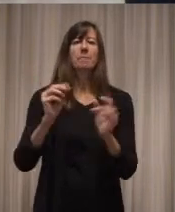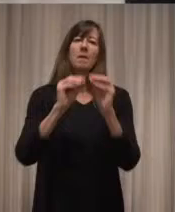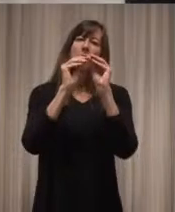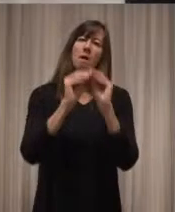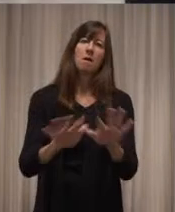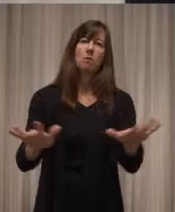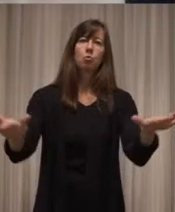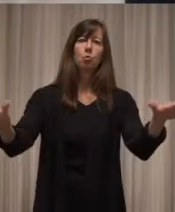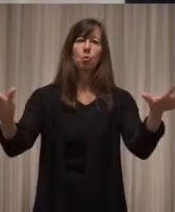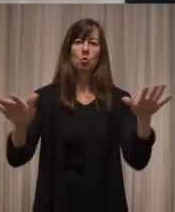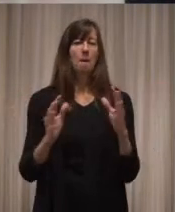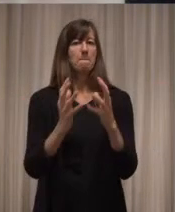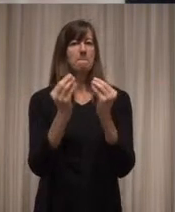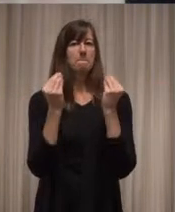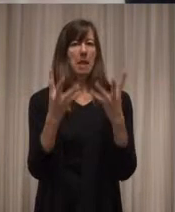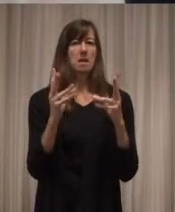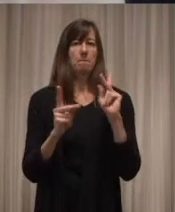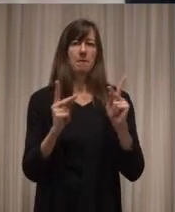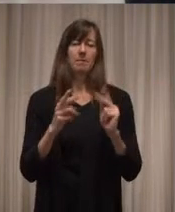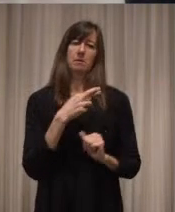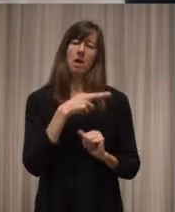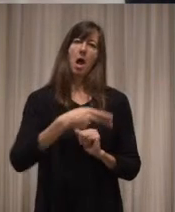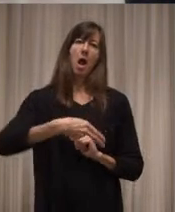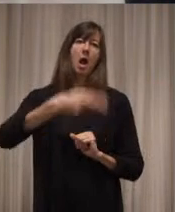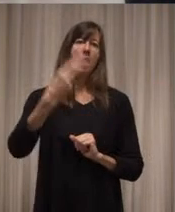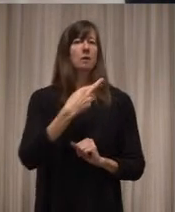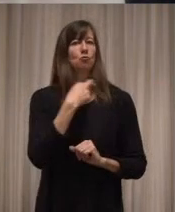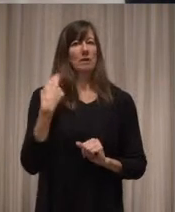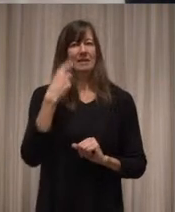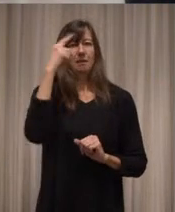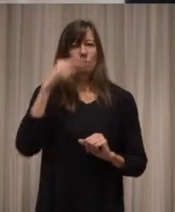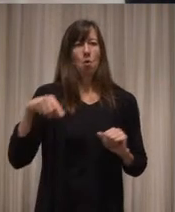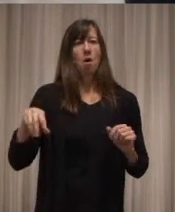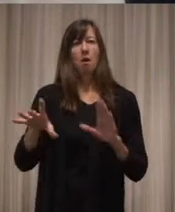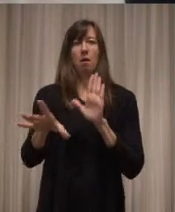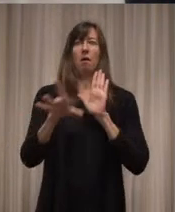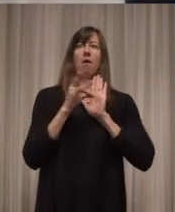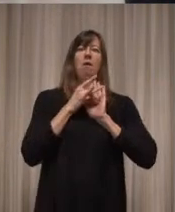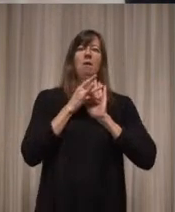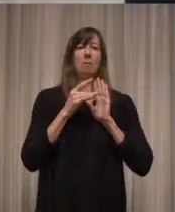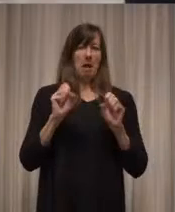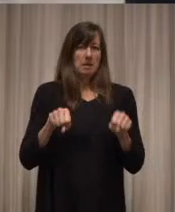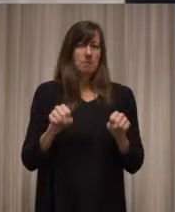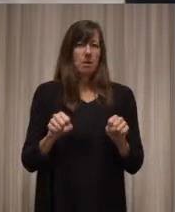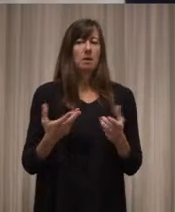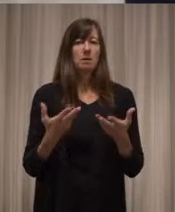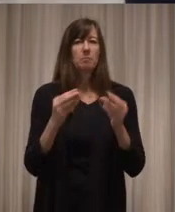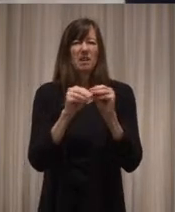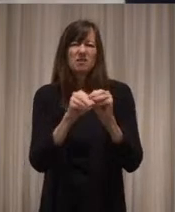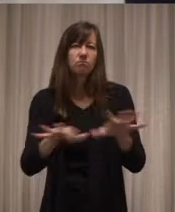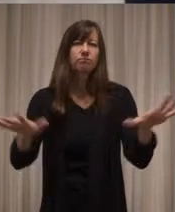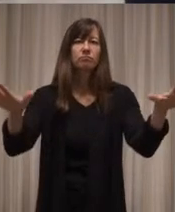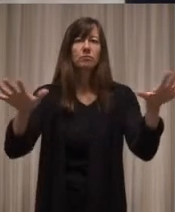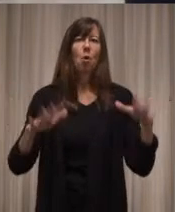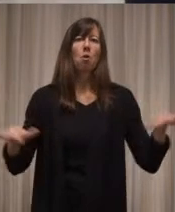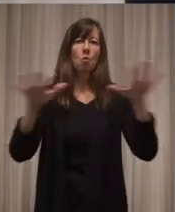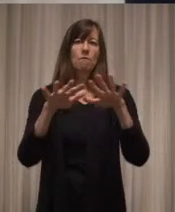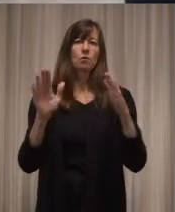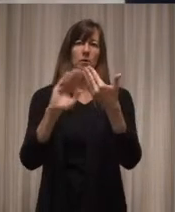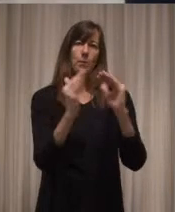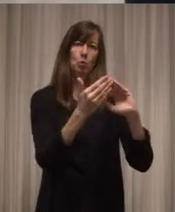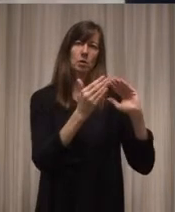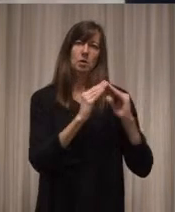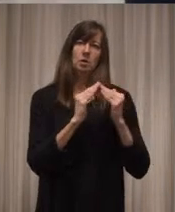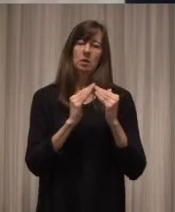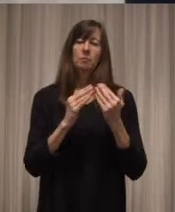are now at risk of being exposed, given that widespread spread, unfortunately. The projections for